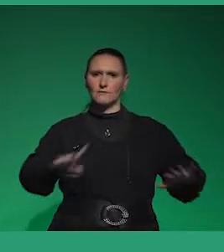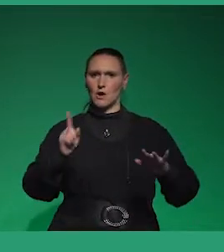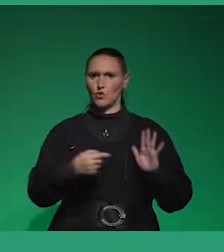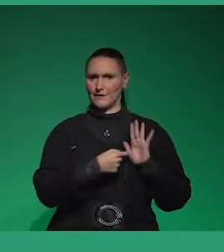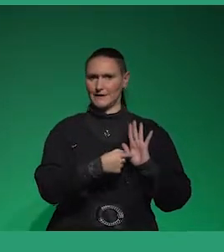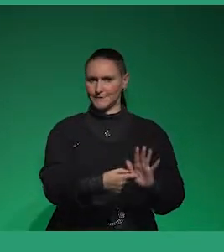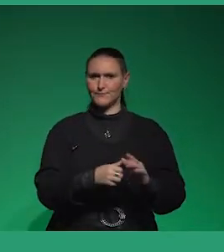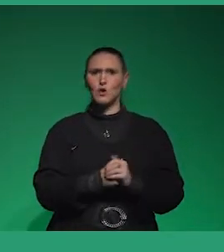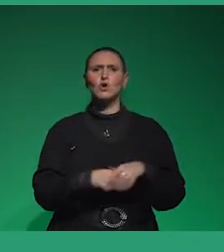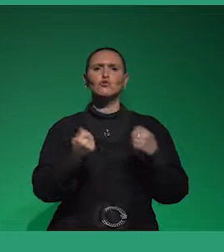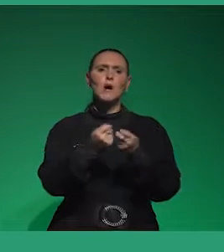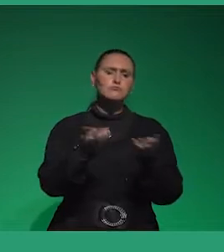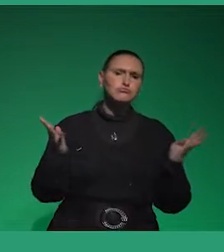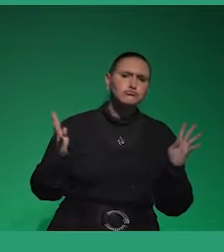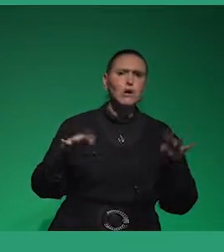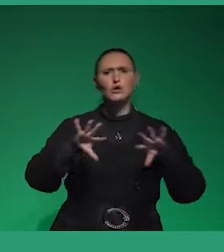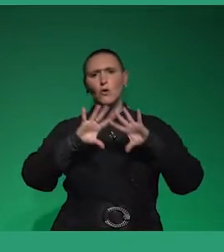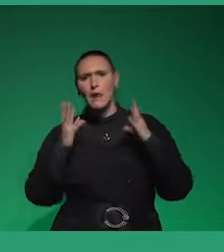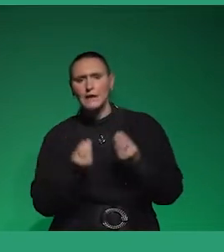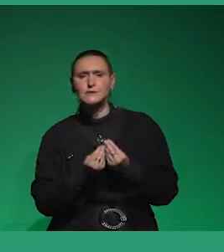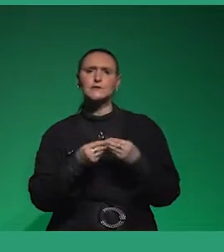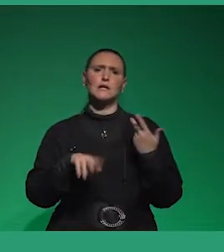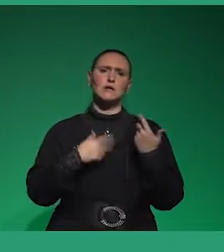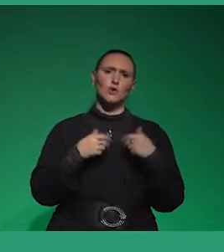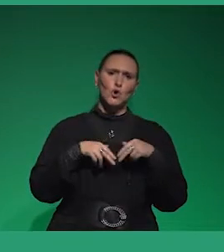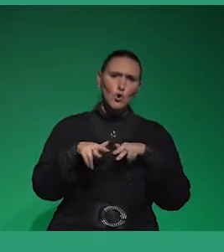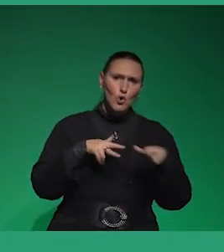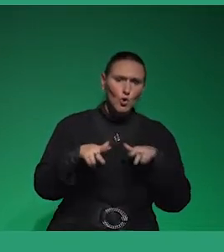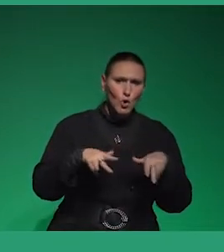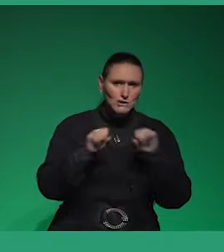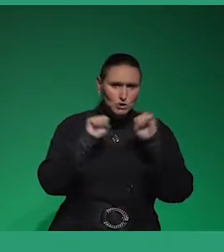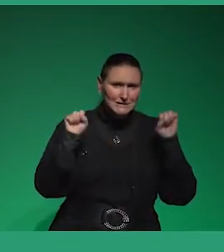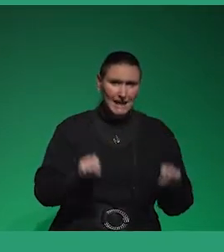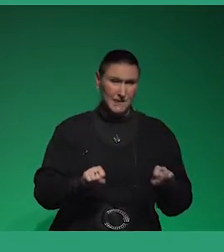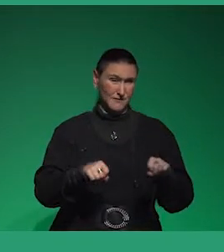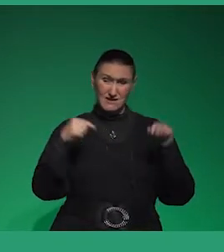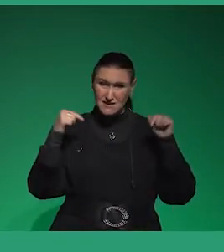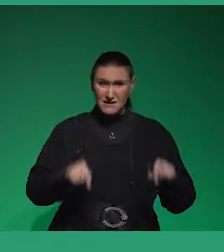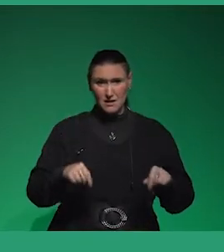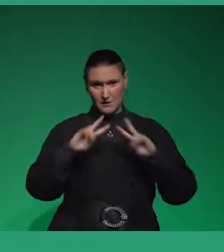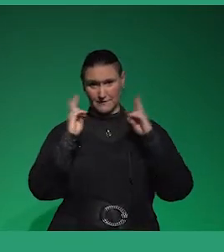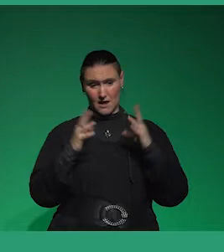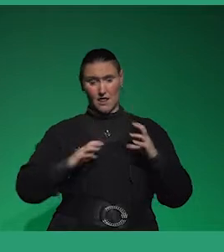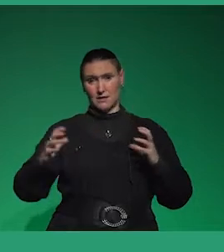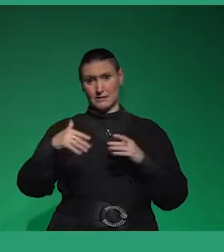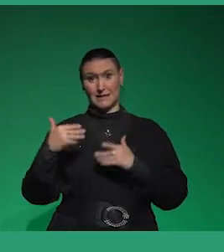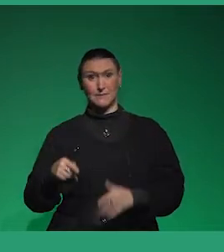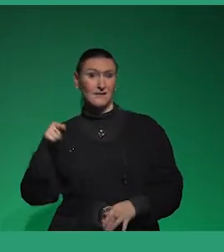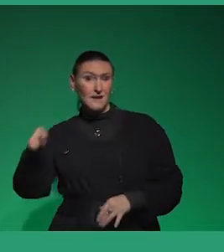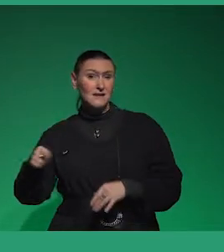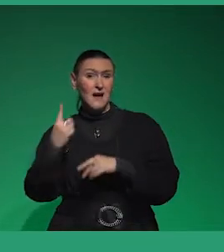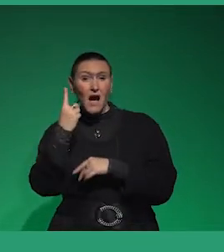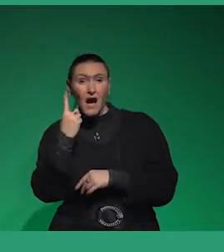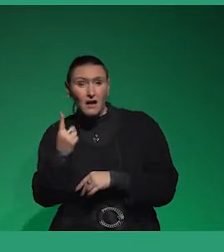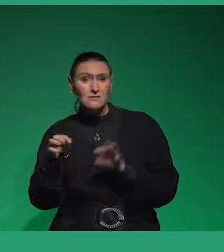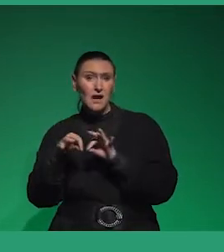most diverse and most complex ecosystems that we know on Earth. Just to give you a number, on a single hectare